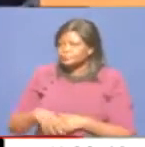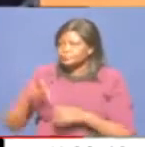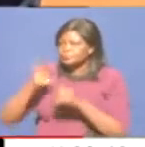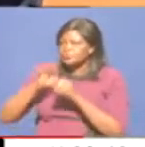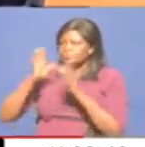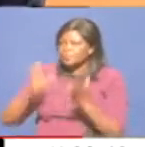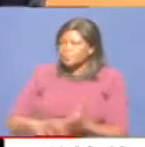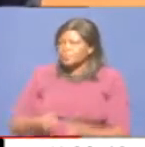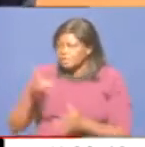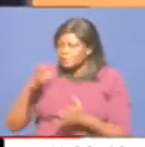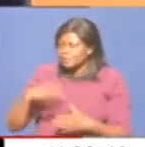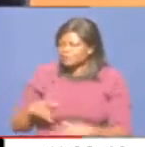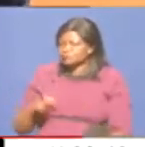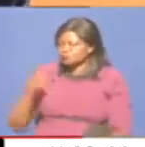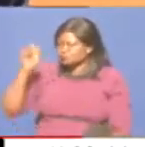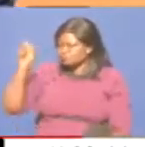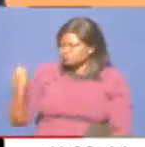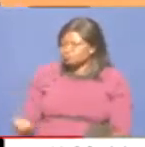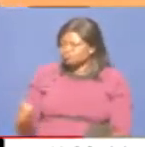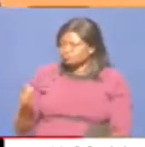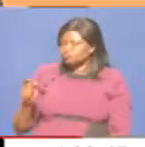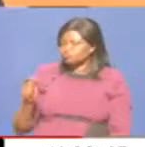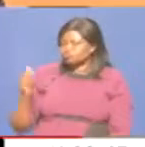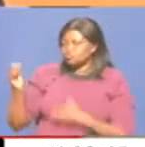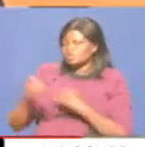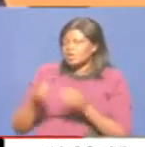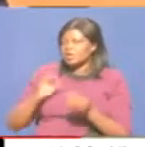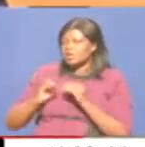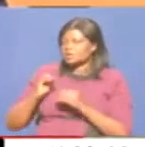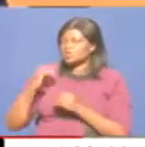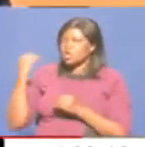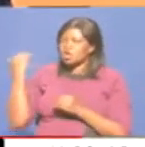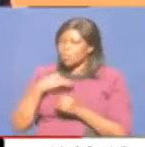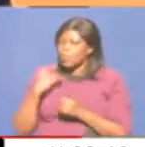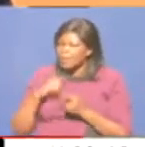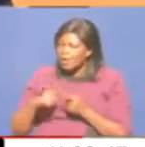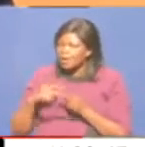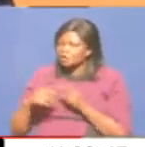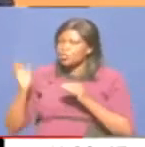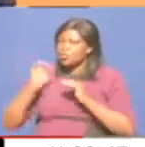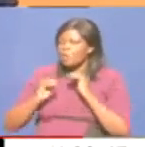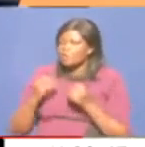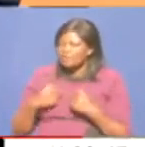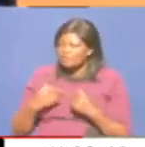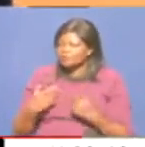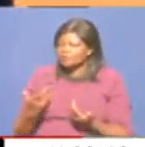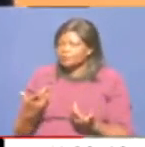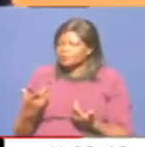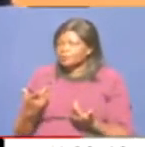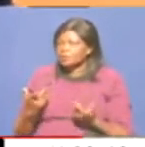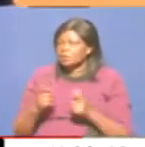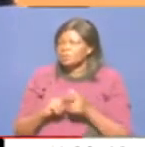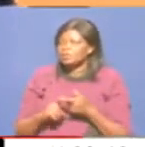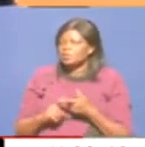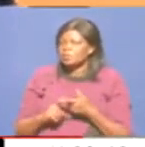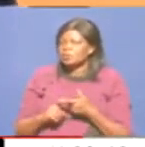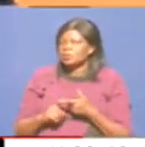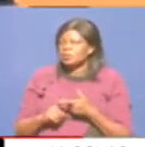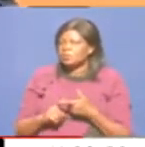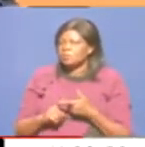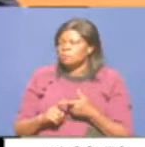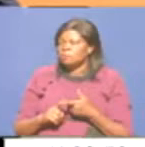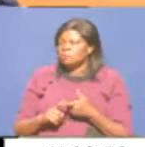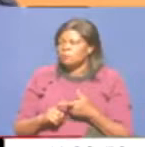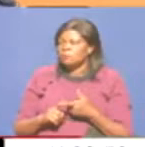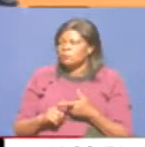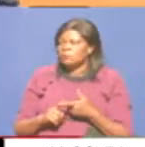this person you are about to elect is a thief, is corrupt, and is not. And the answers came. He